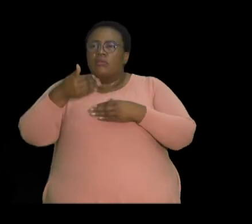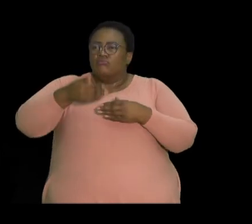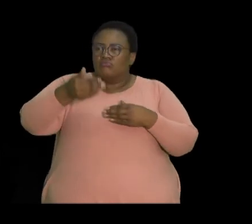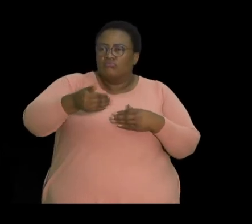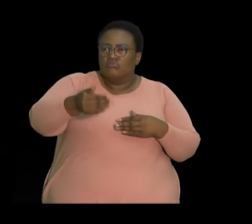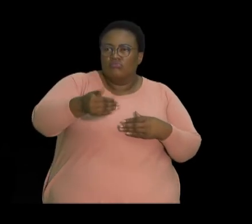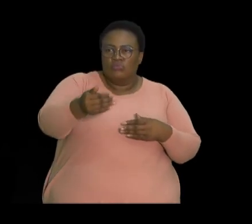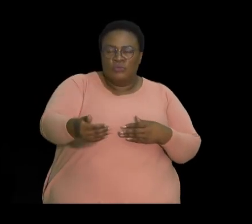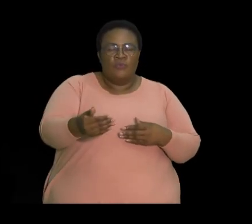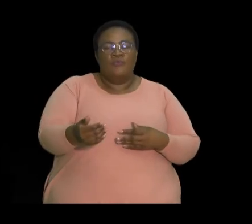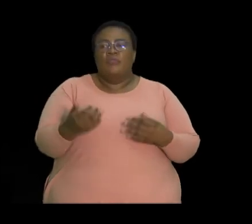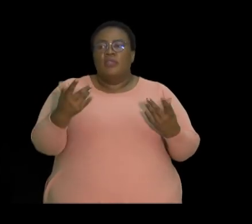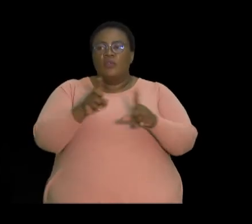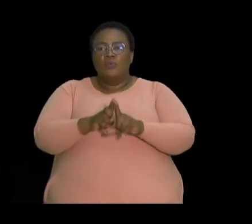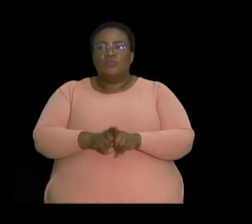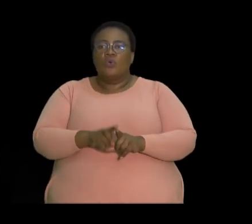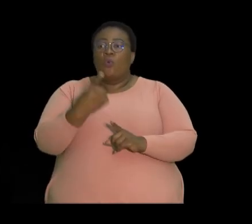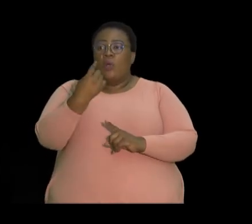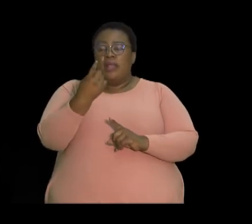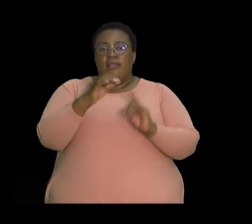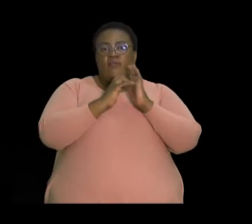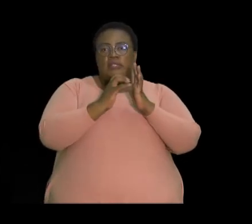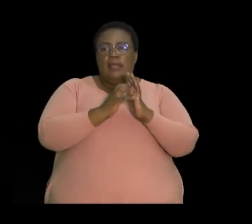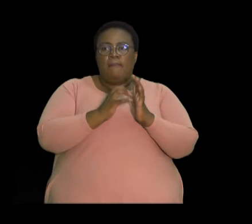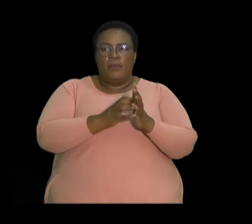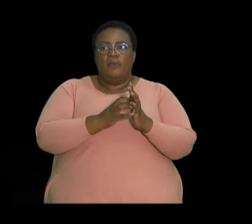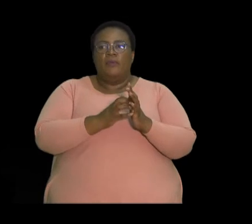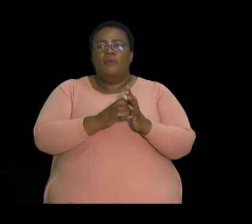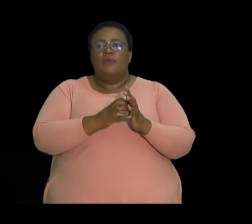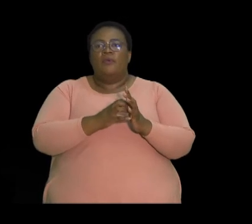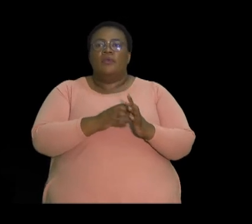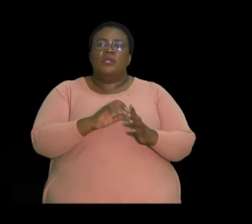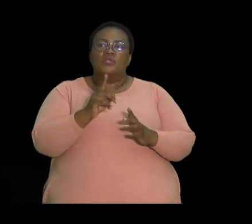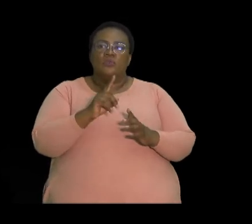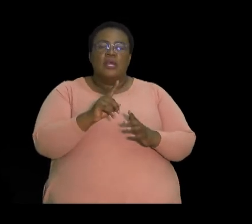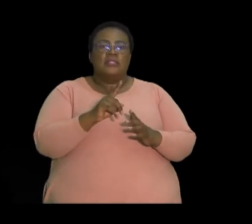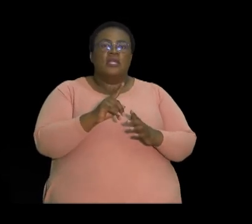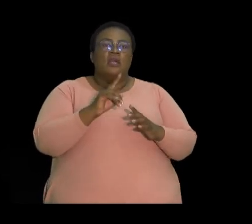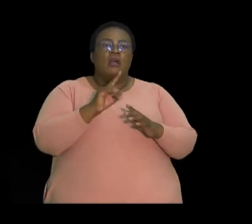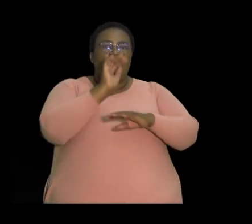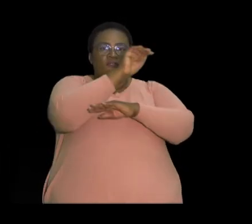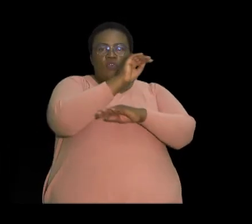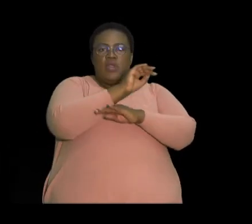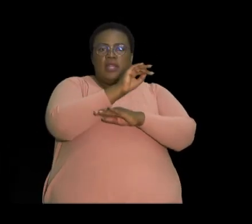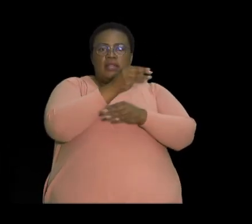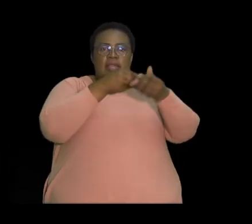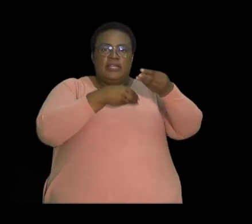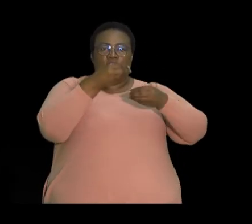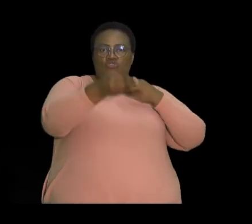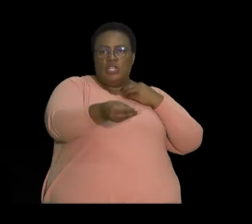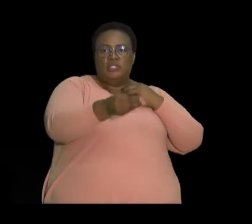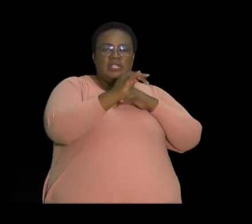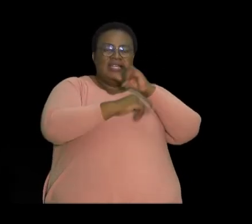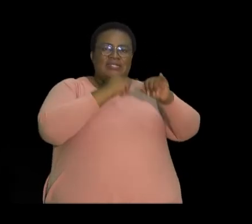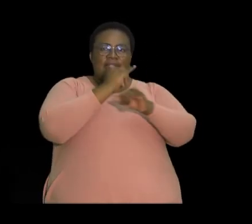of what this means. And then an example of a random growth is for a foreign exchange, which